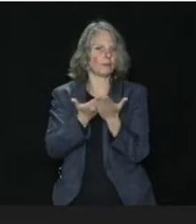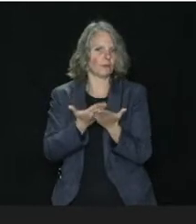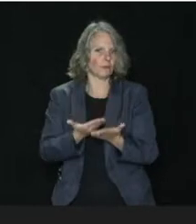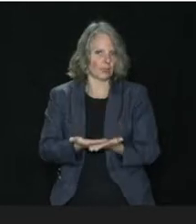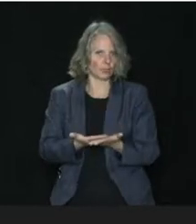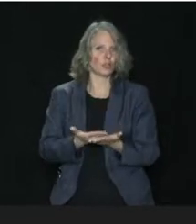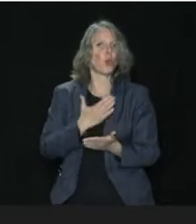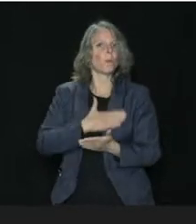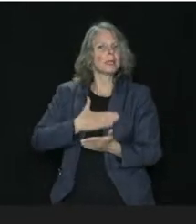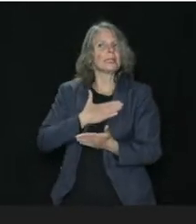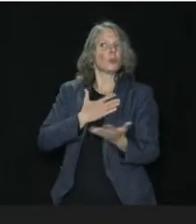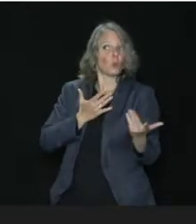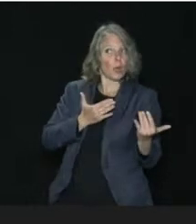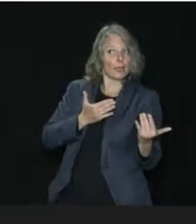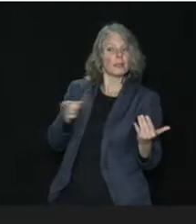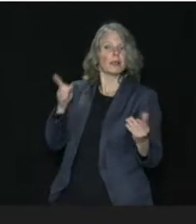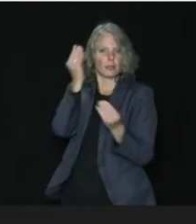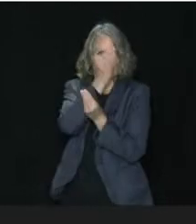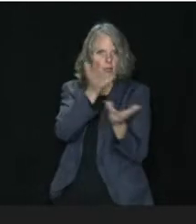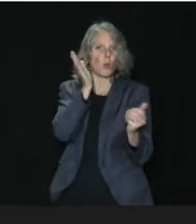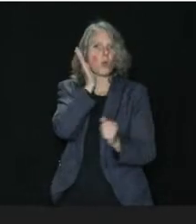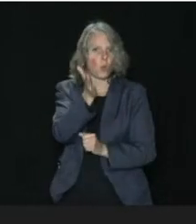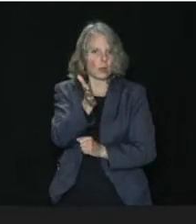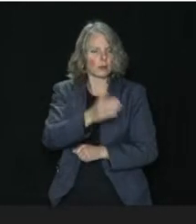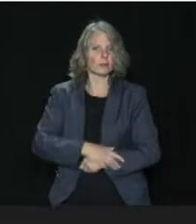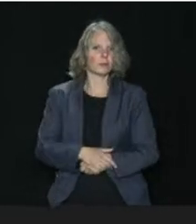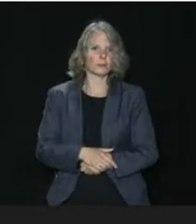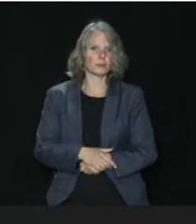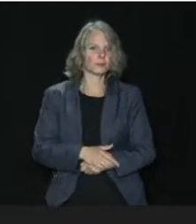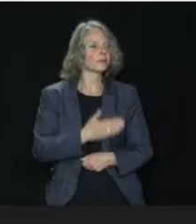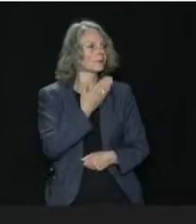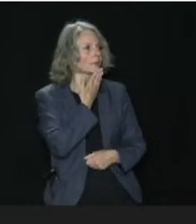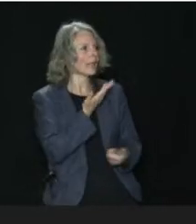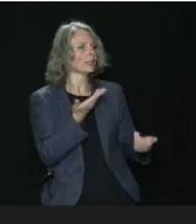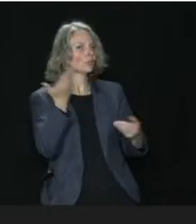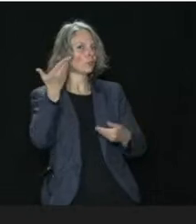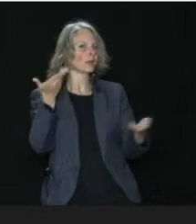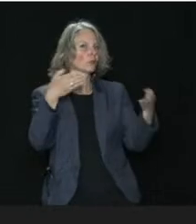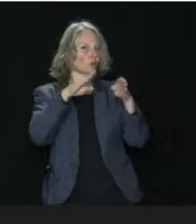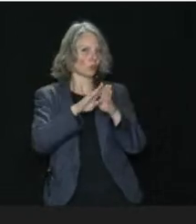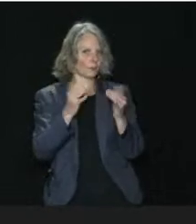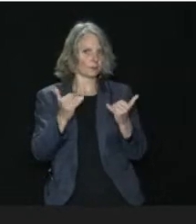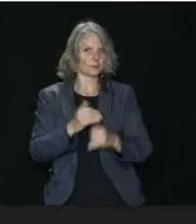space. Thank you, and that concludes today's press conference.